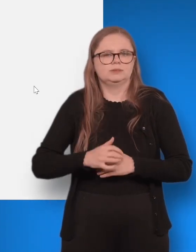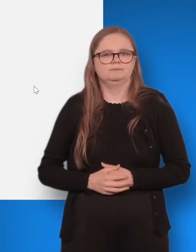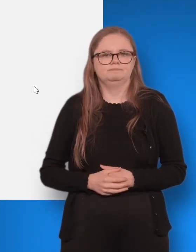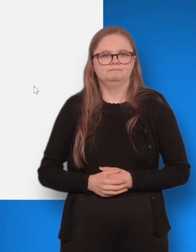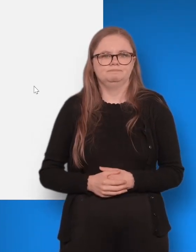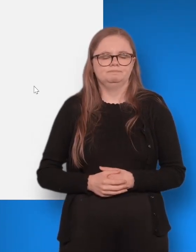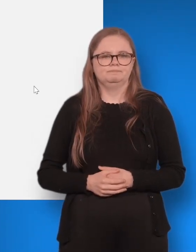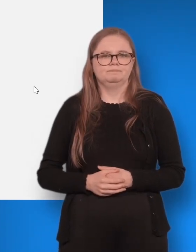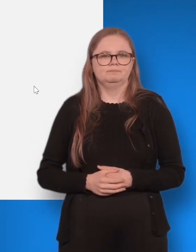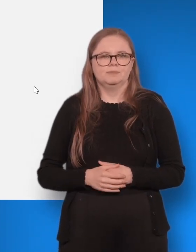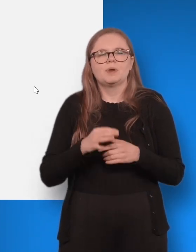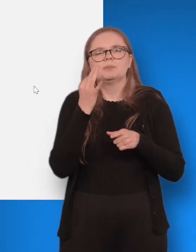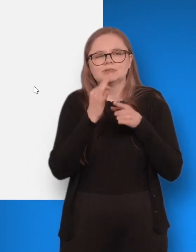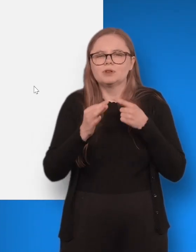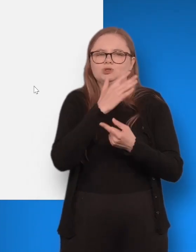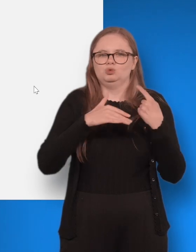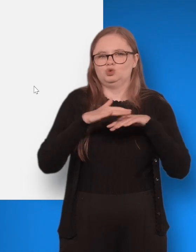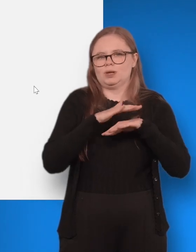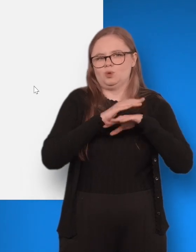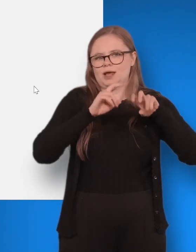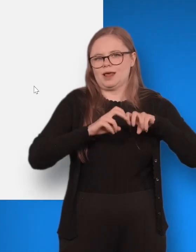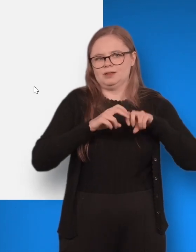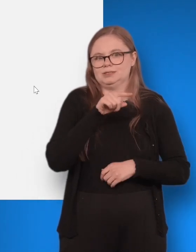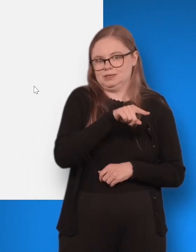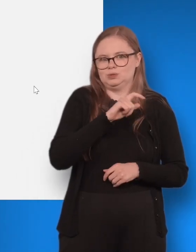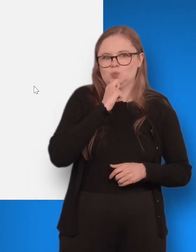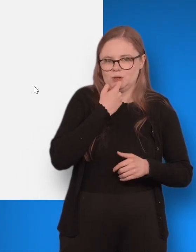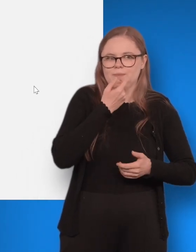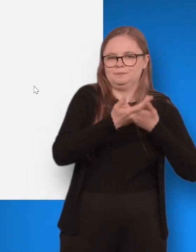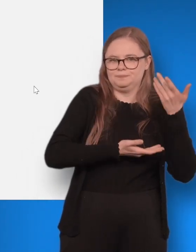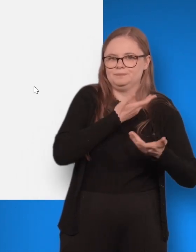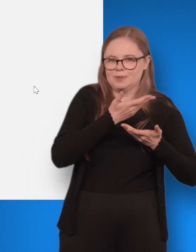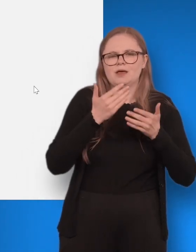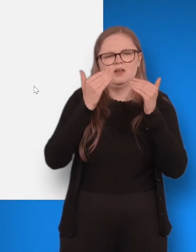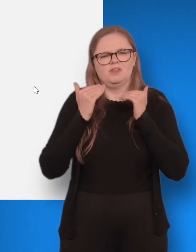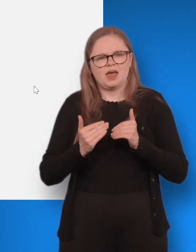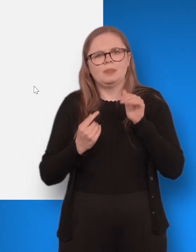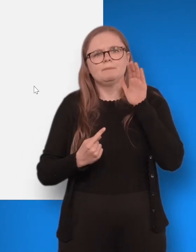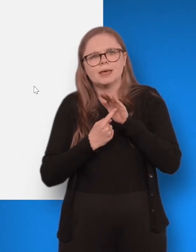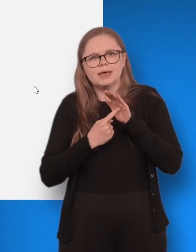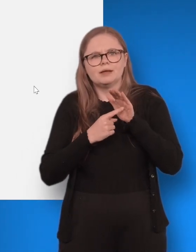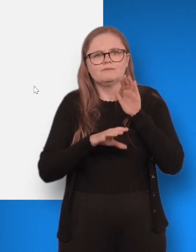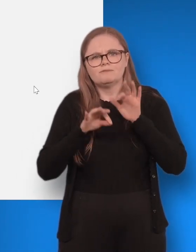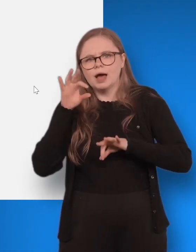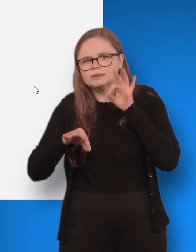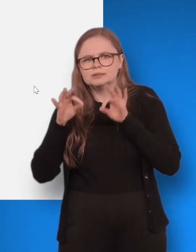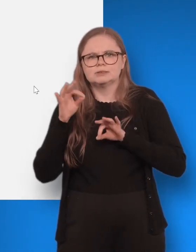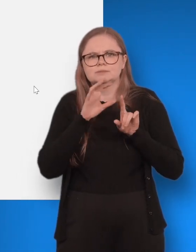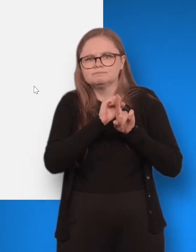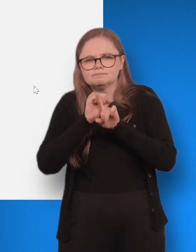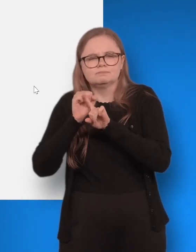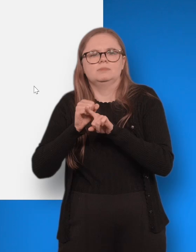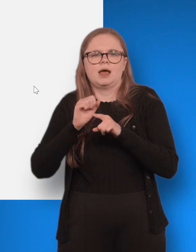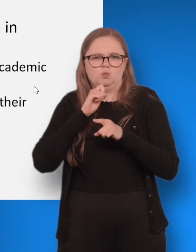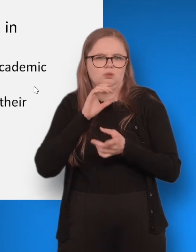said, specifically social network analysis, and obviously the main findings and some concluding comments at the end.